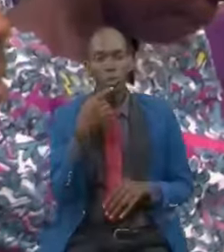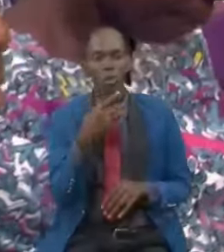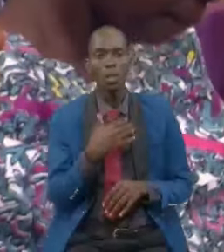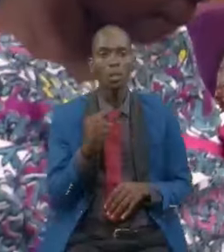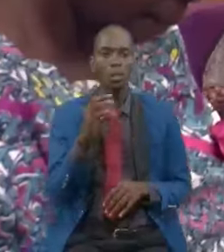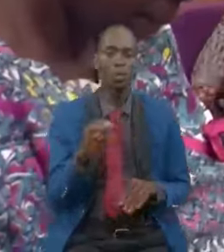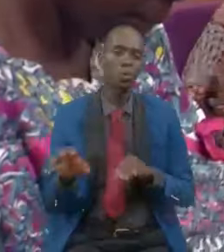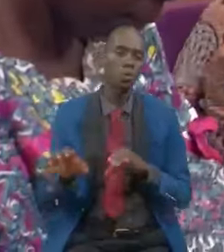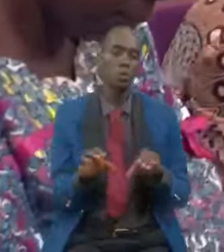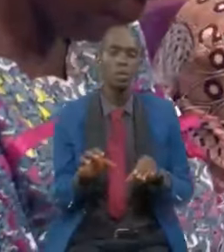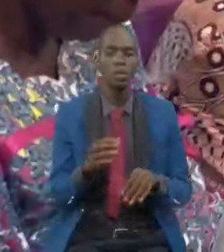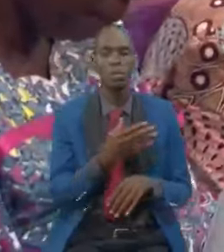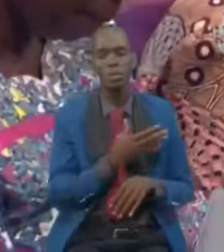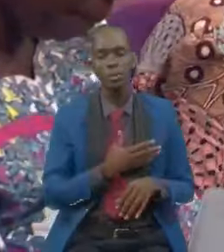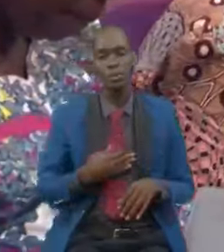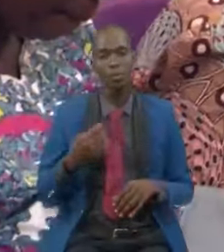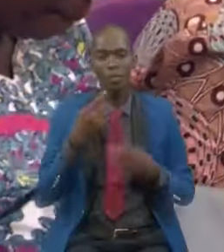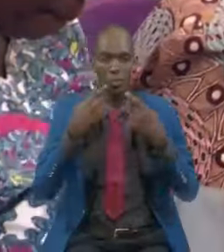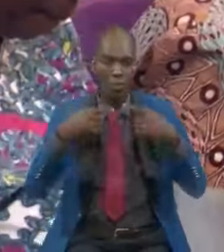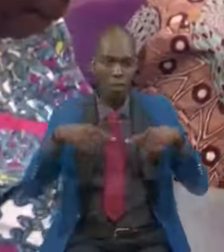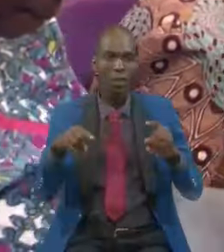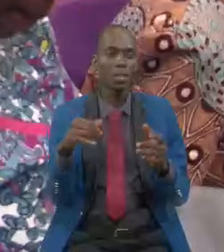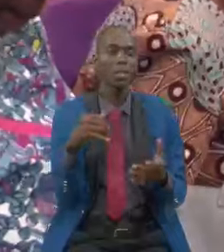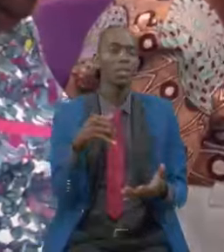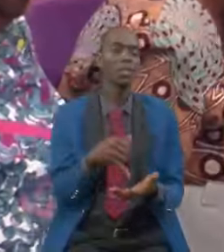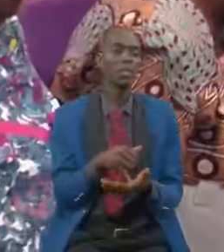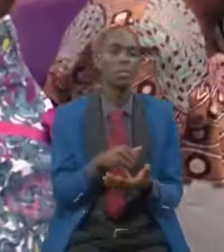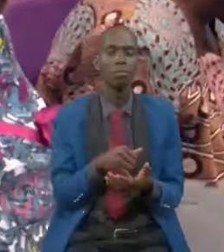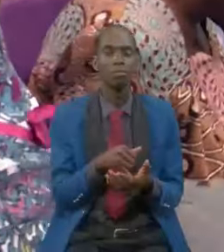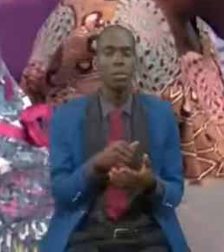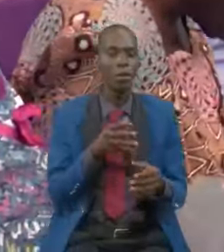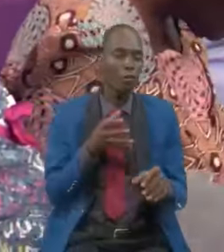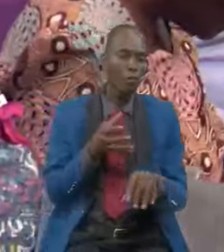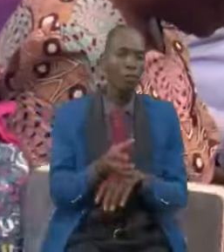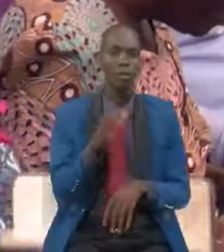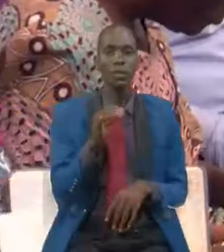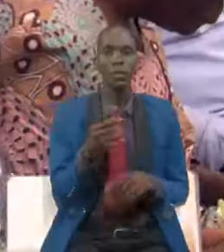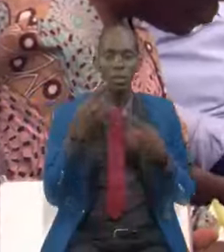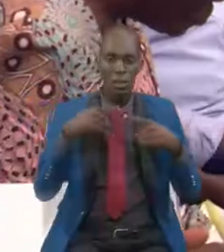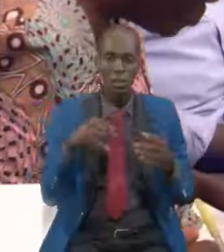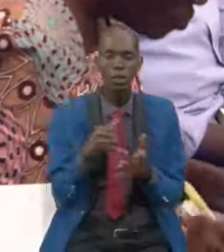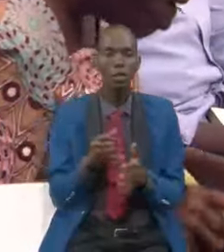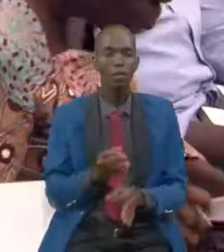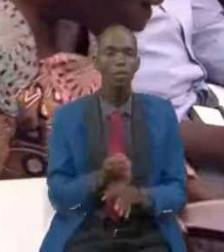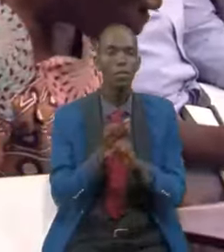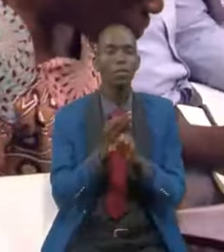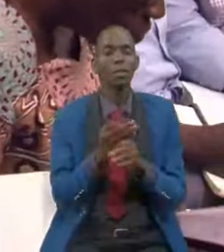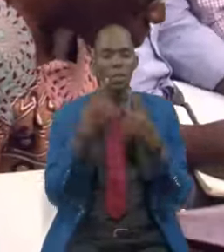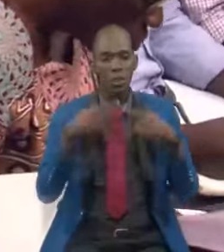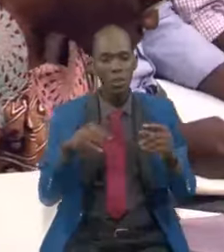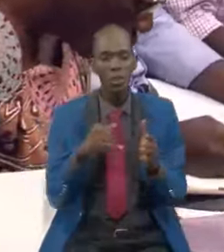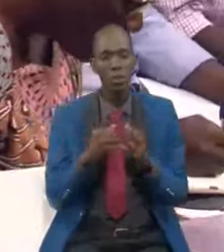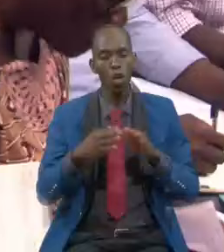ye. Proclaim it forcefully. Proclaim it faithfully. Proclaim it